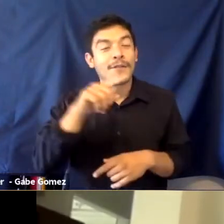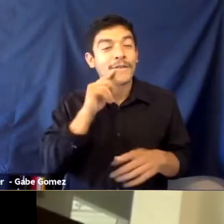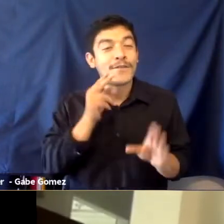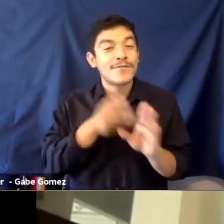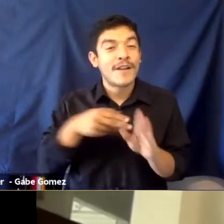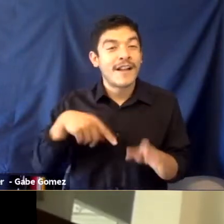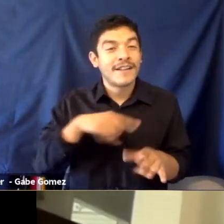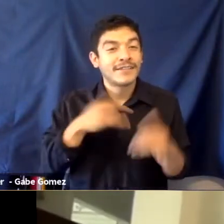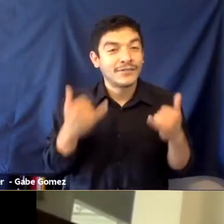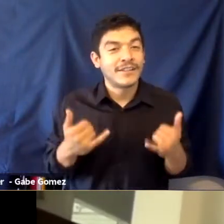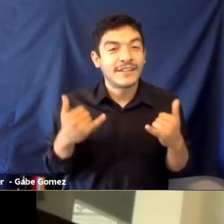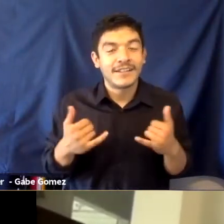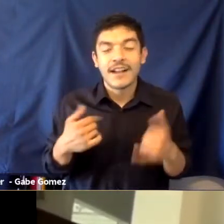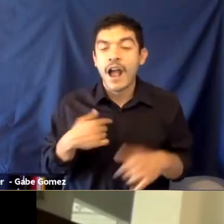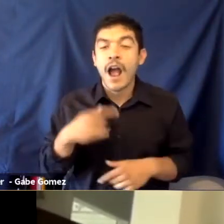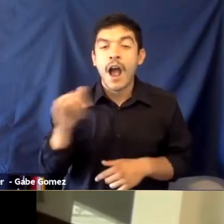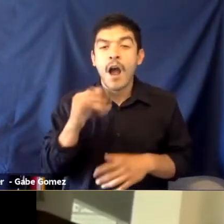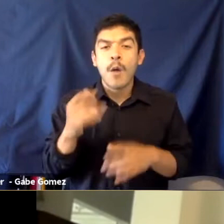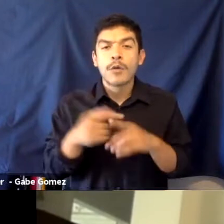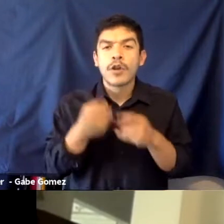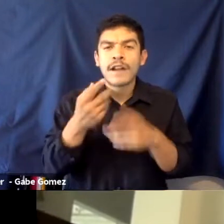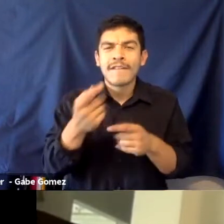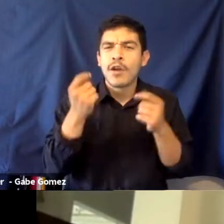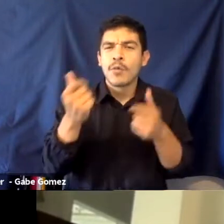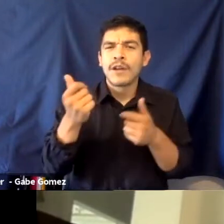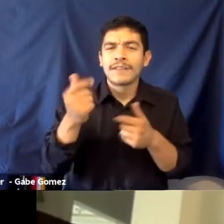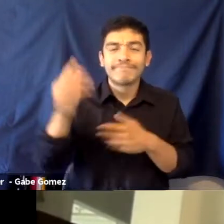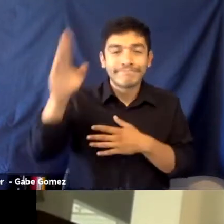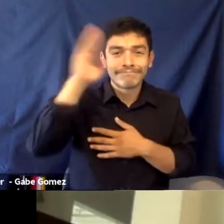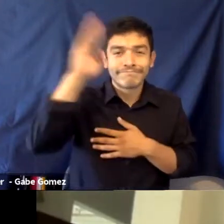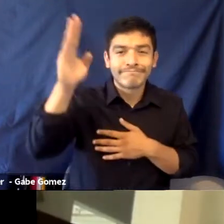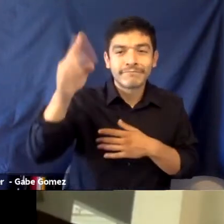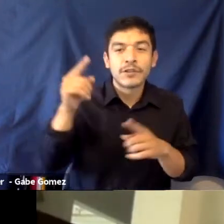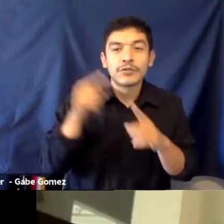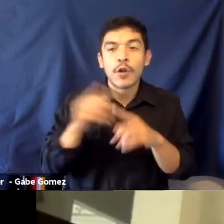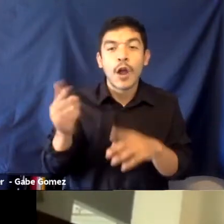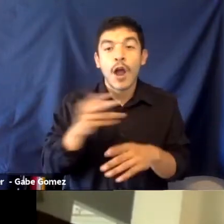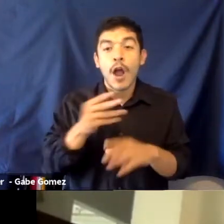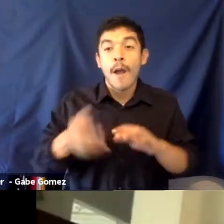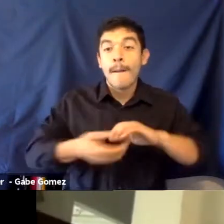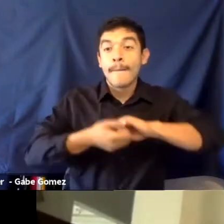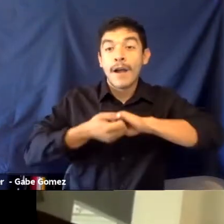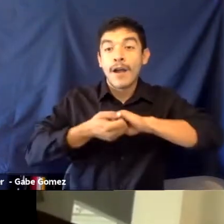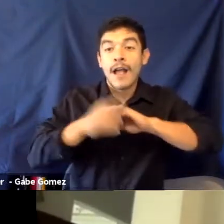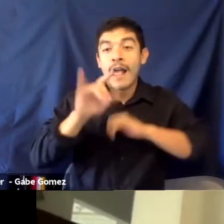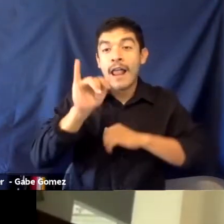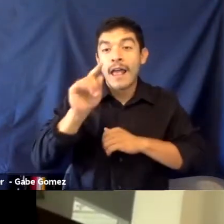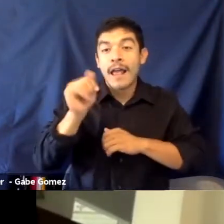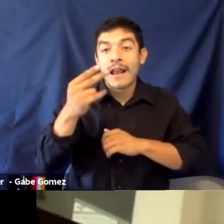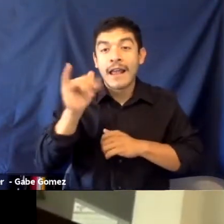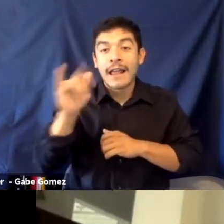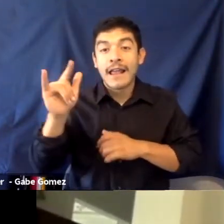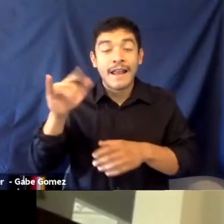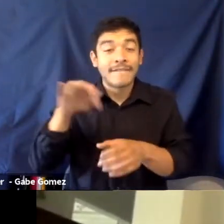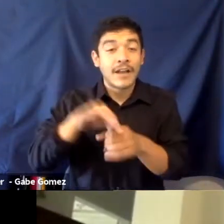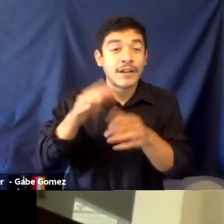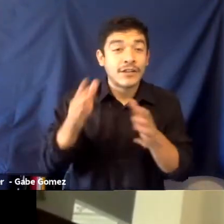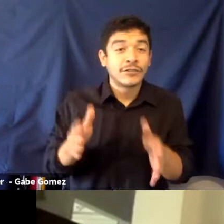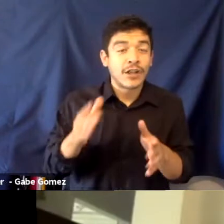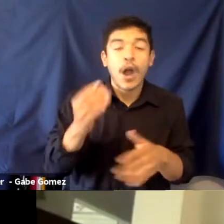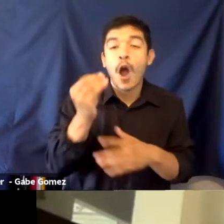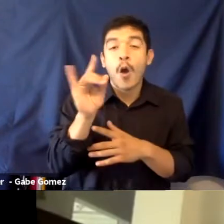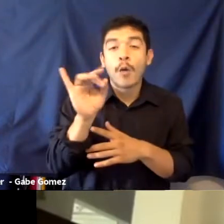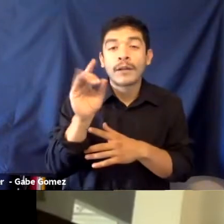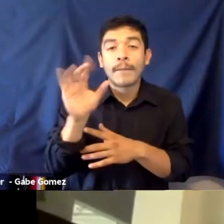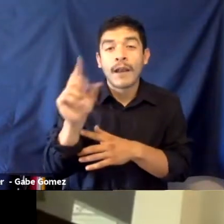today. And I also want to give a quick shout out to our partners, Lyda Hill, the Lyda Hill Foundation, GoldieBlox,